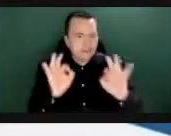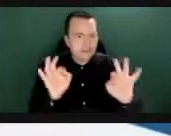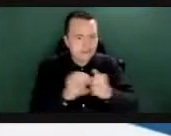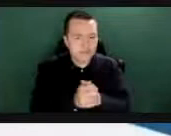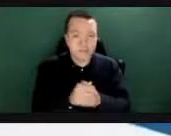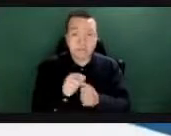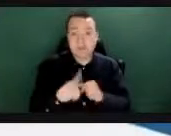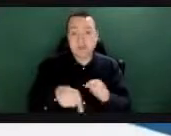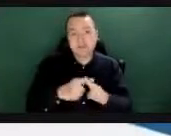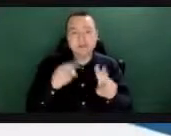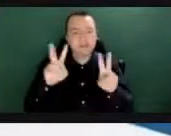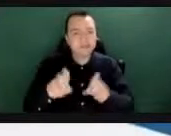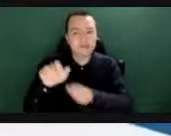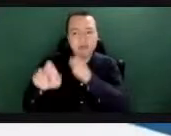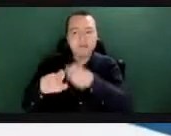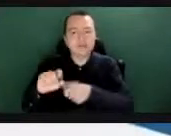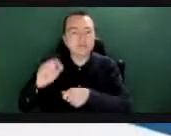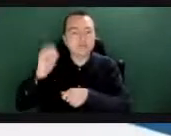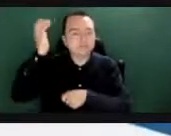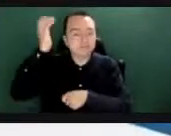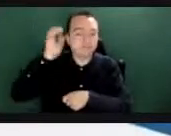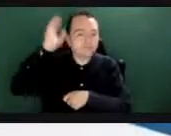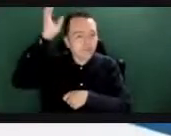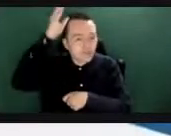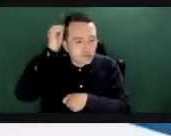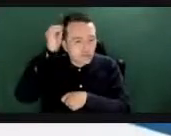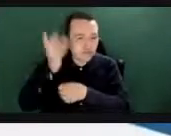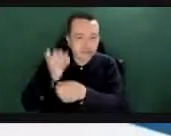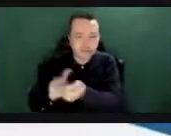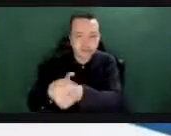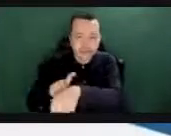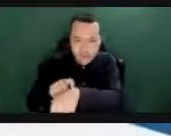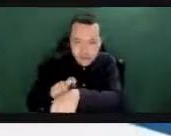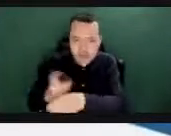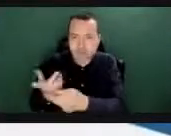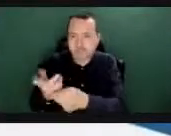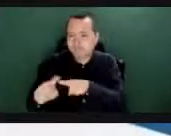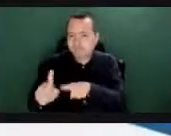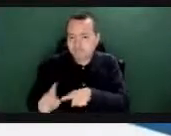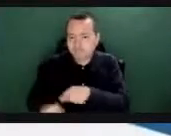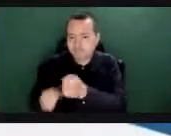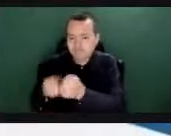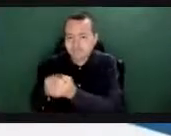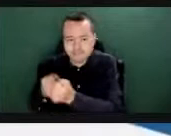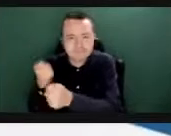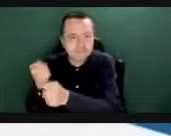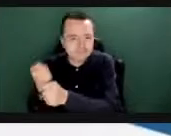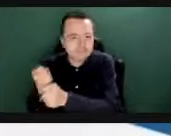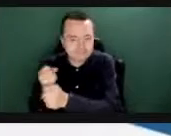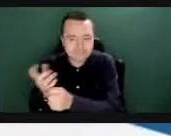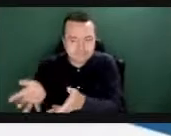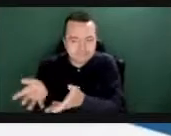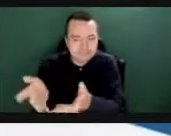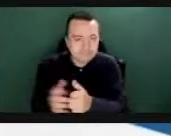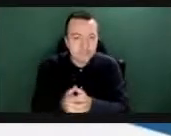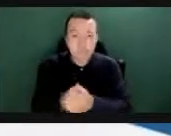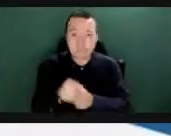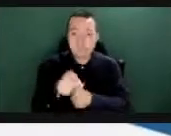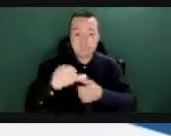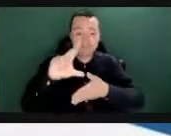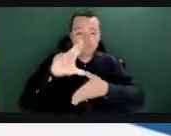relevant to the context of the region of the Americas, and they cover aspects that are specific to the issues of health